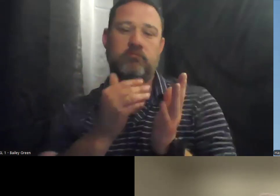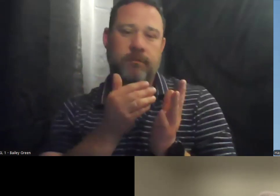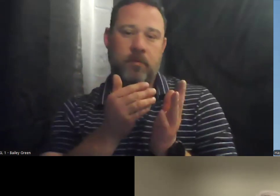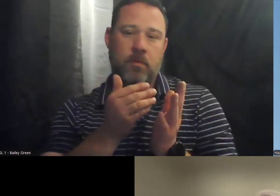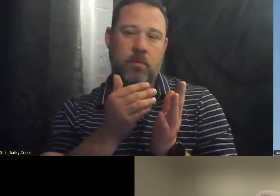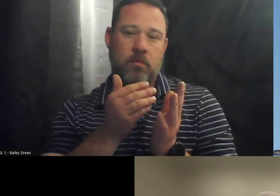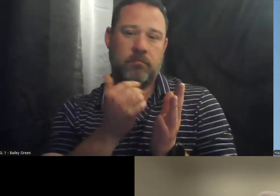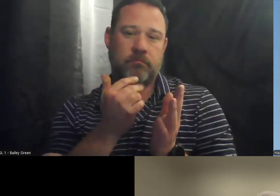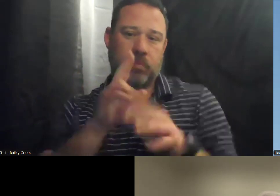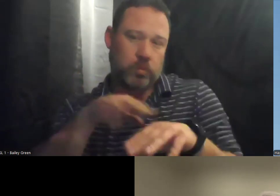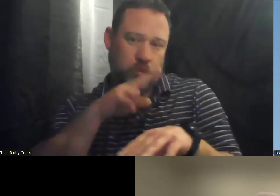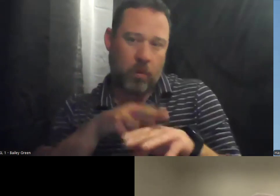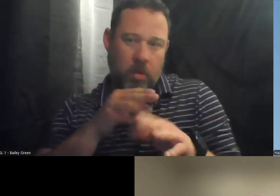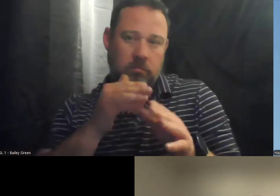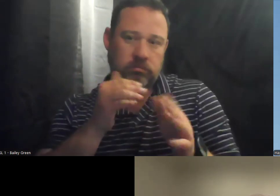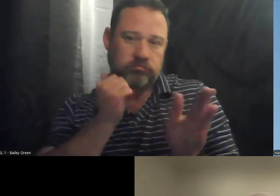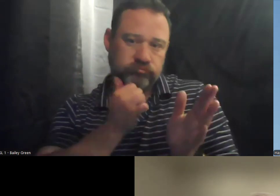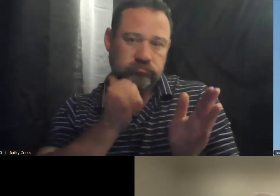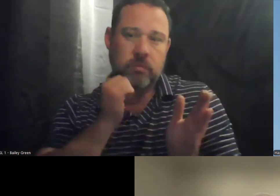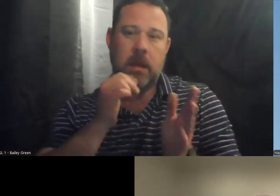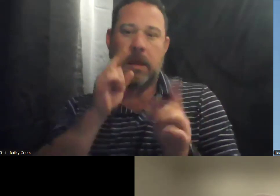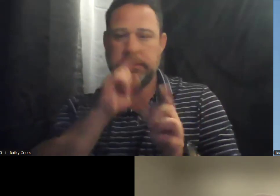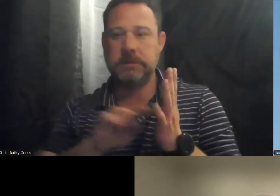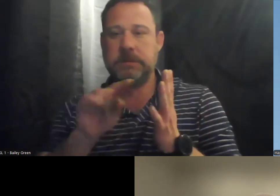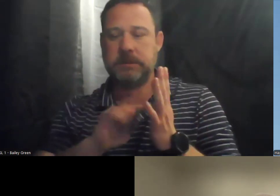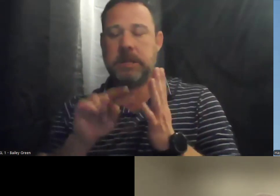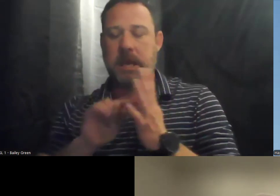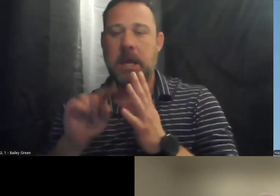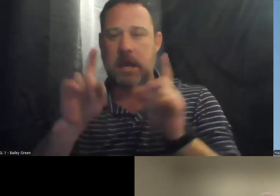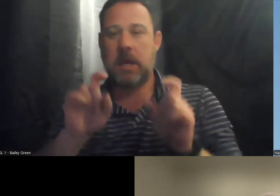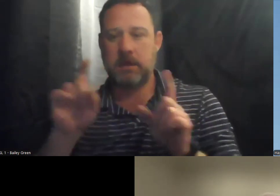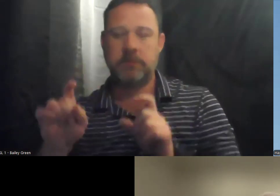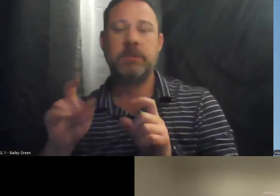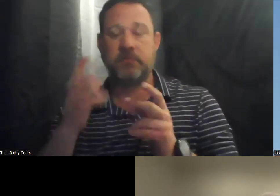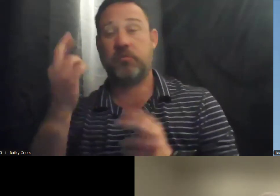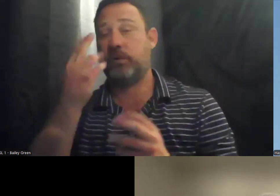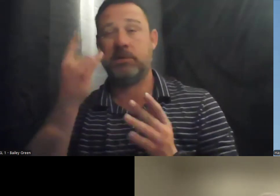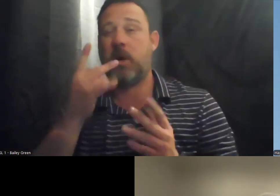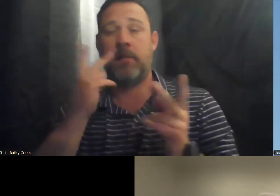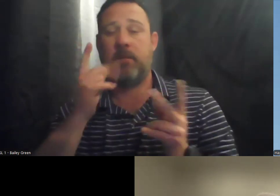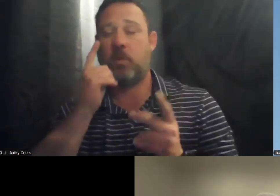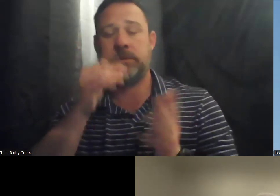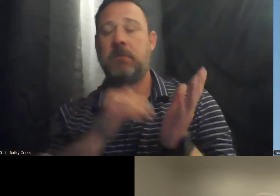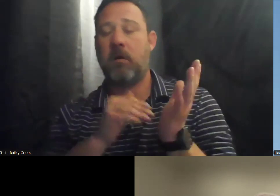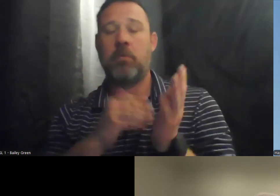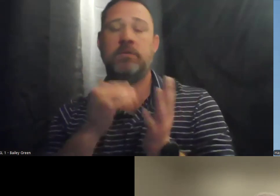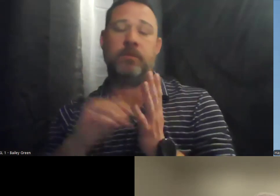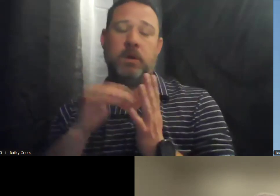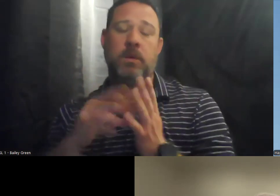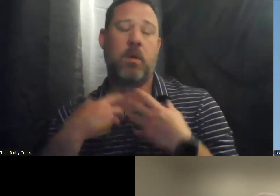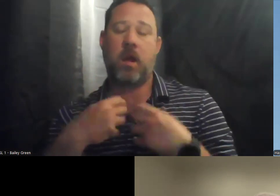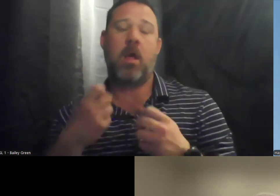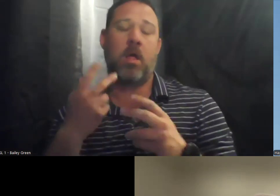very confusing, and it's oftentimes the reason why people don't get seen as frequently or have